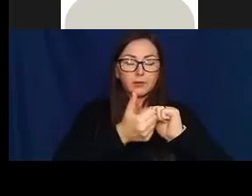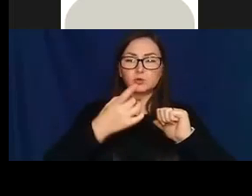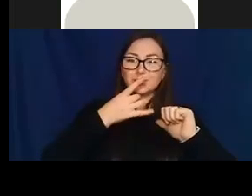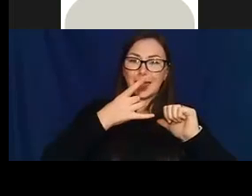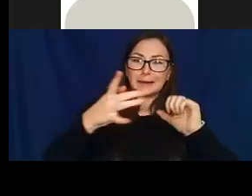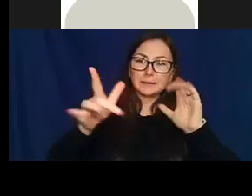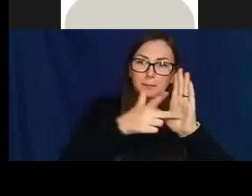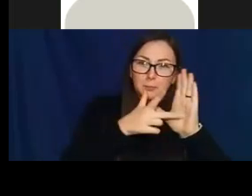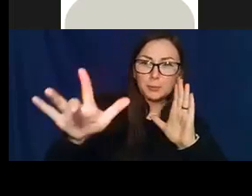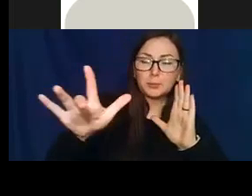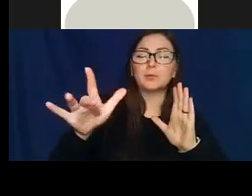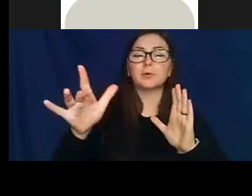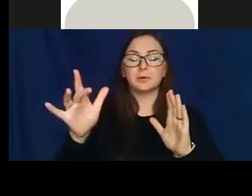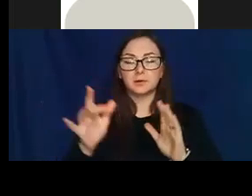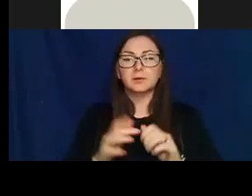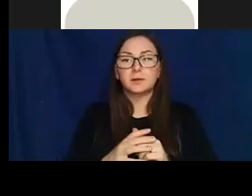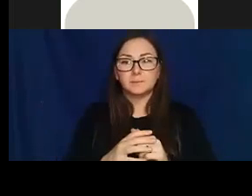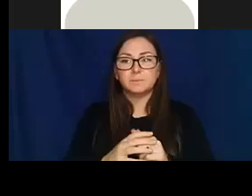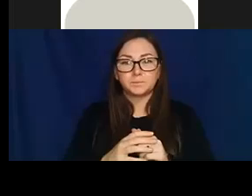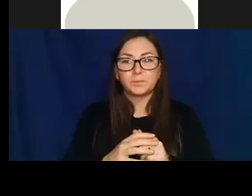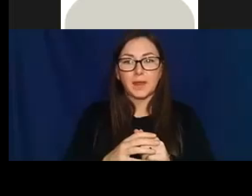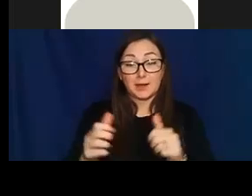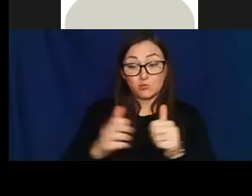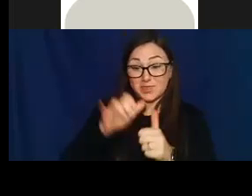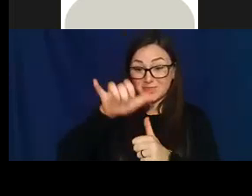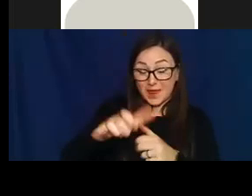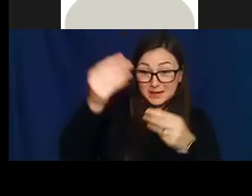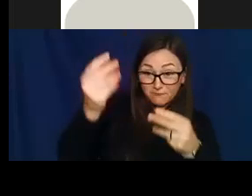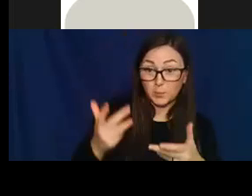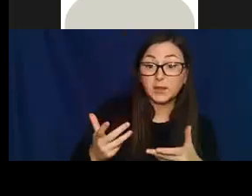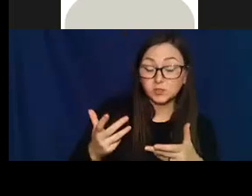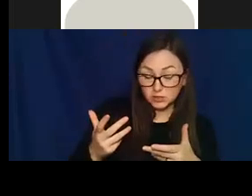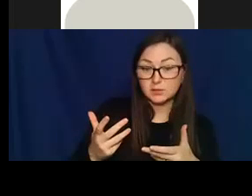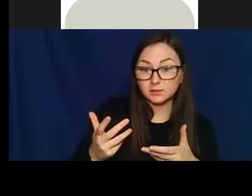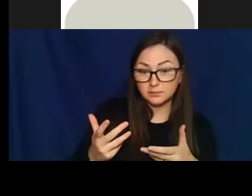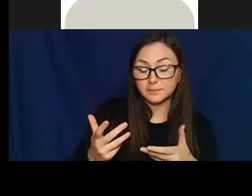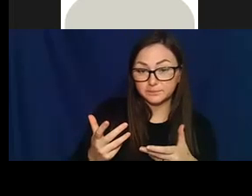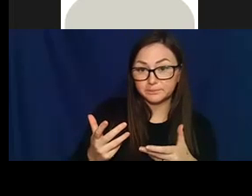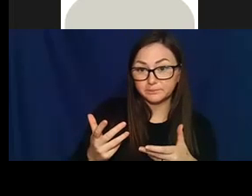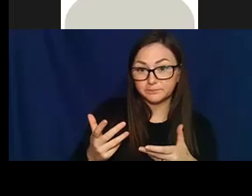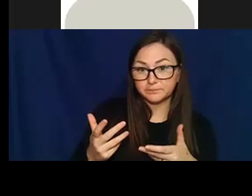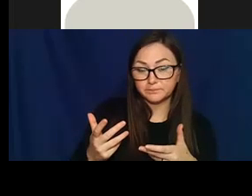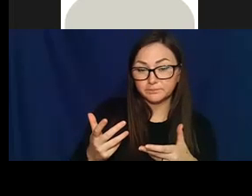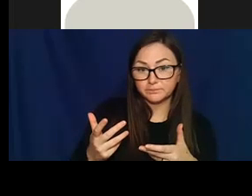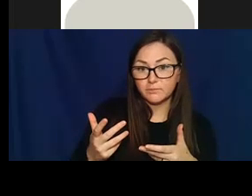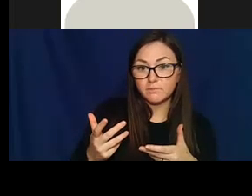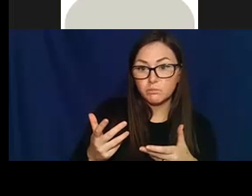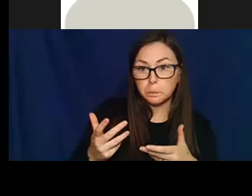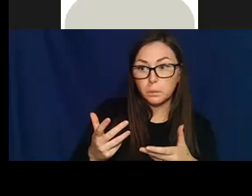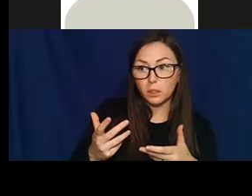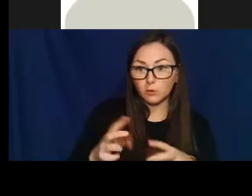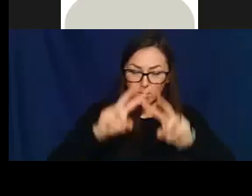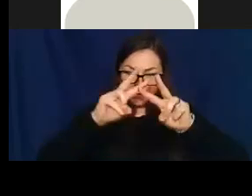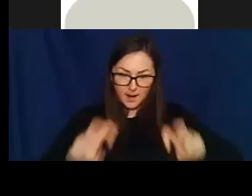analyzer, and we're able, from that information, we were able to come up with a model